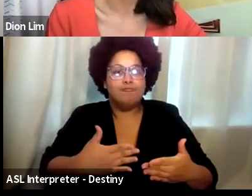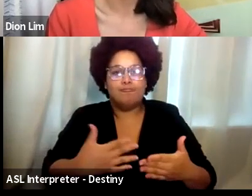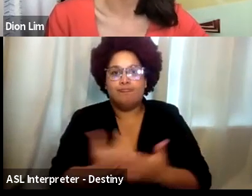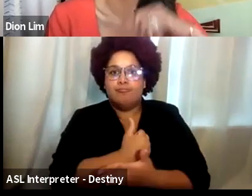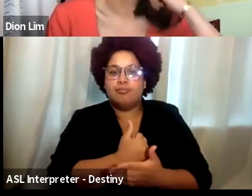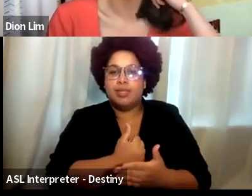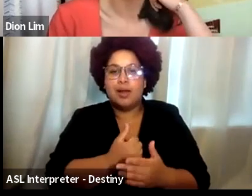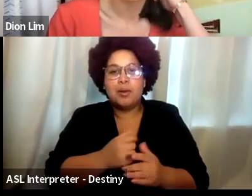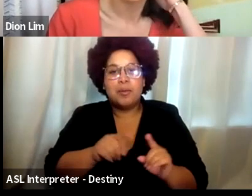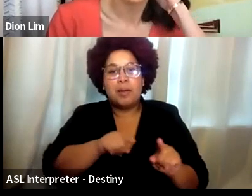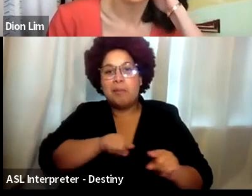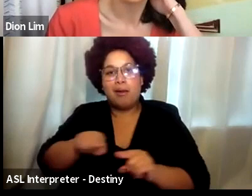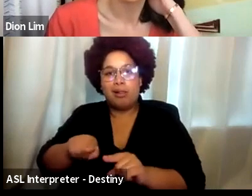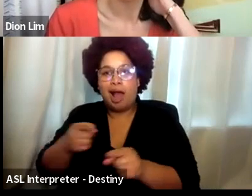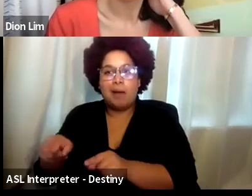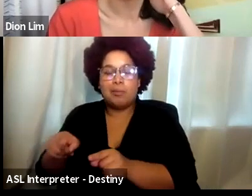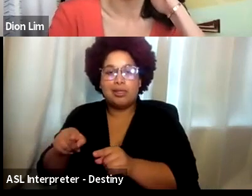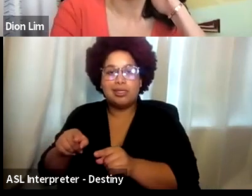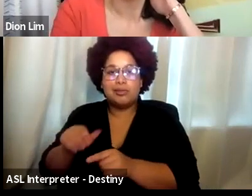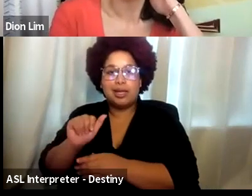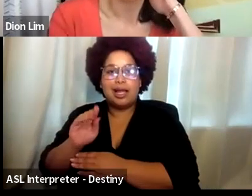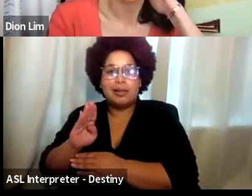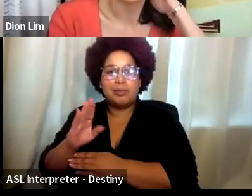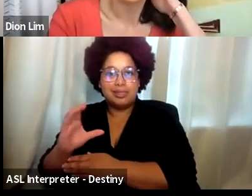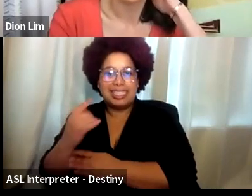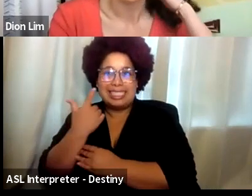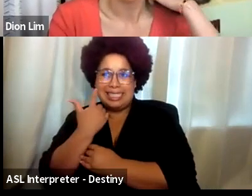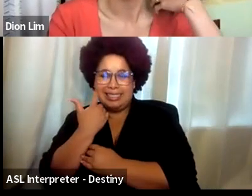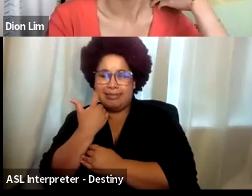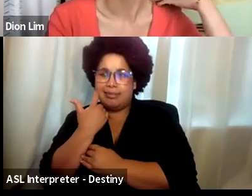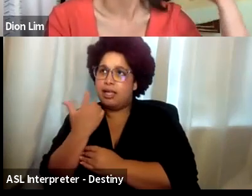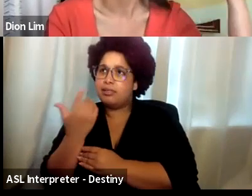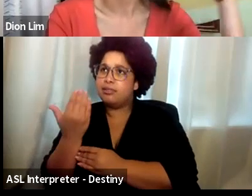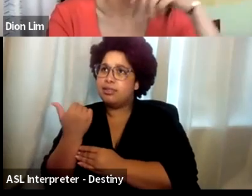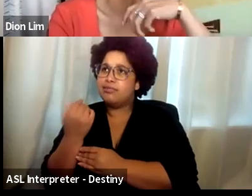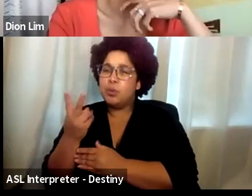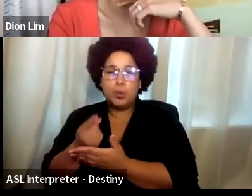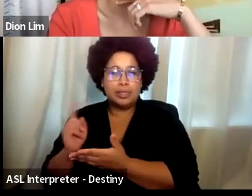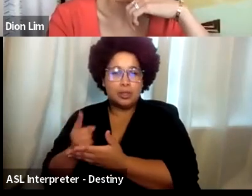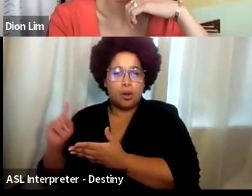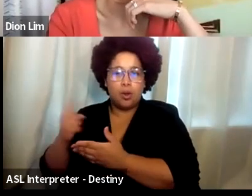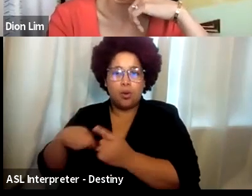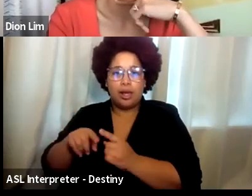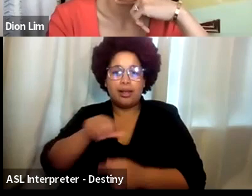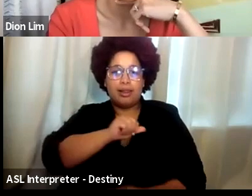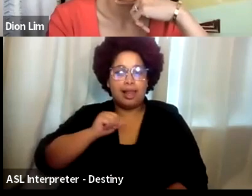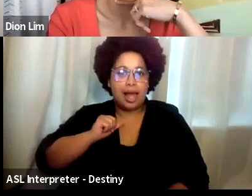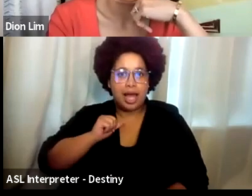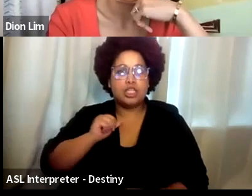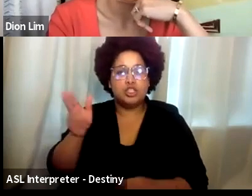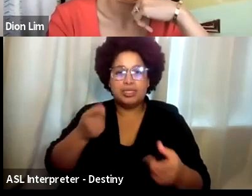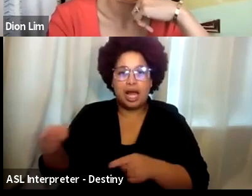a sort of parallel thing happened at ABC just this last, a couple weeks ago when the Atlanta shooting happened, that